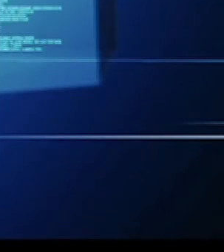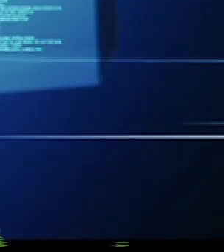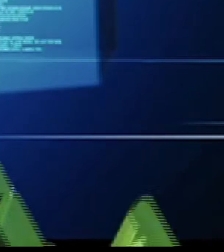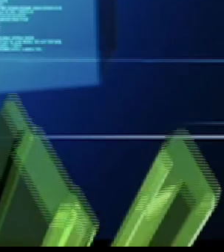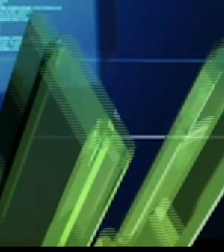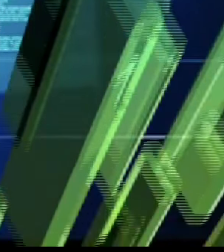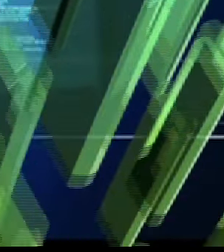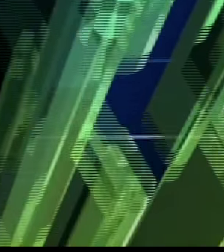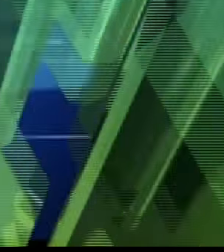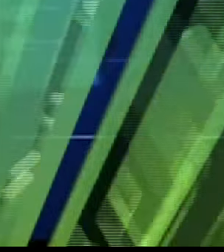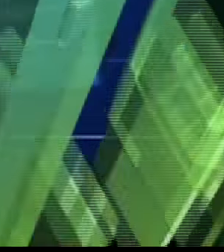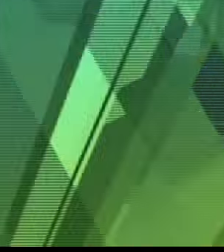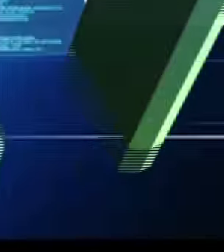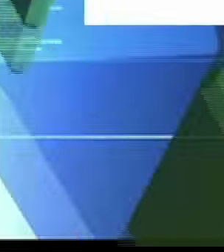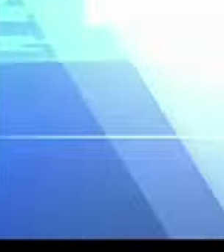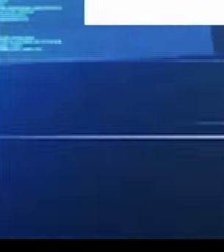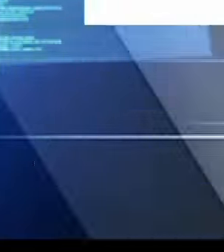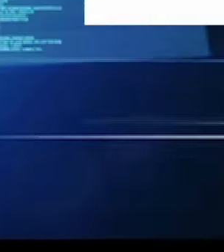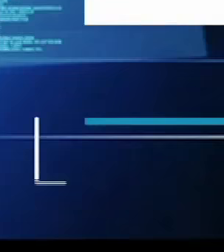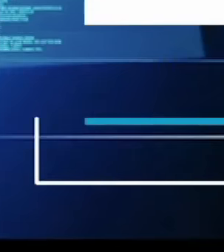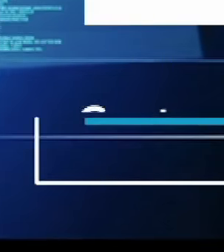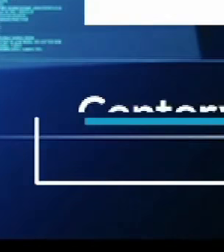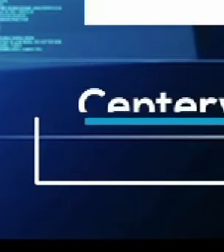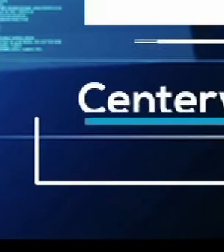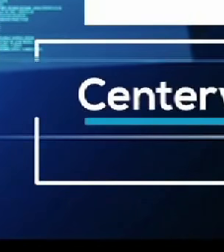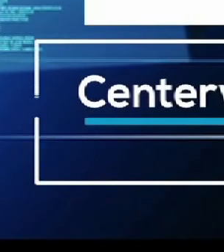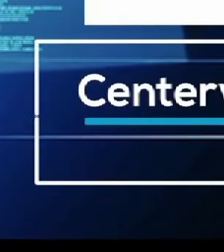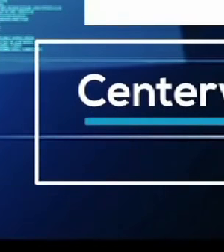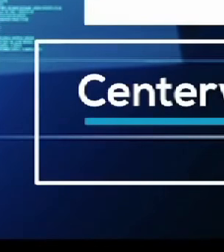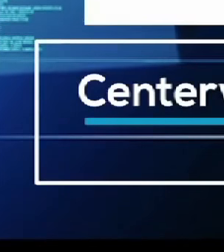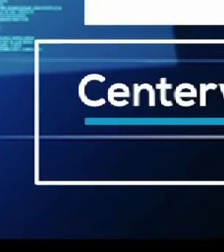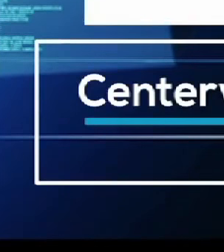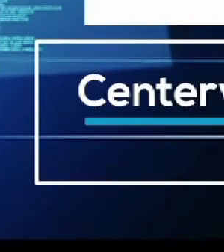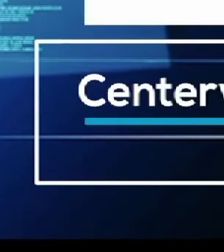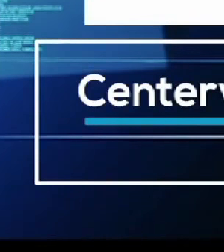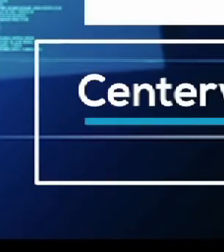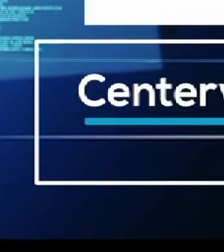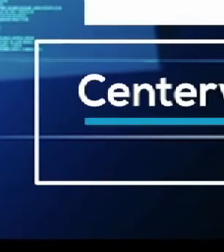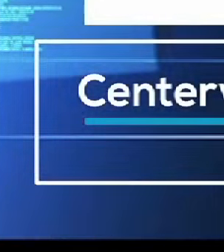This is ZNS Total Sports, brought to you by Fourth Terrace Diagnostic Center.